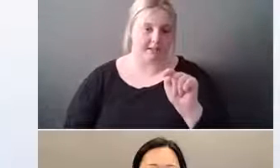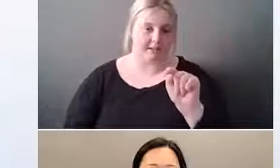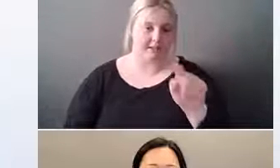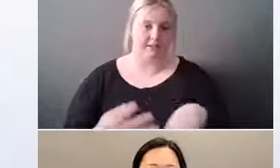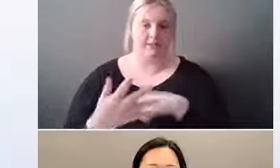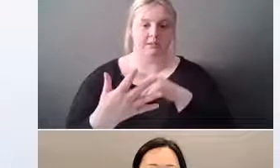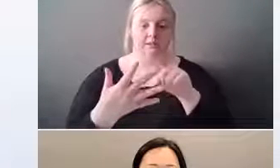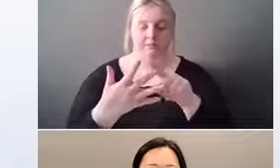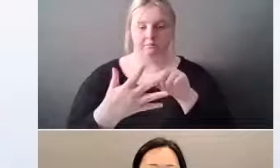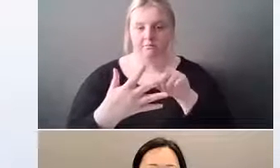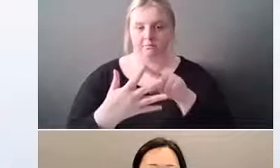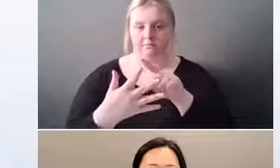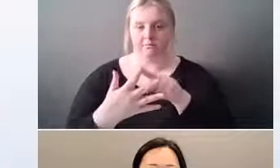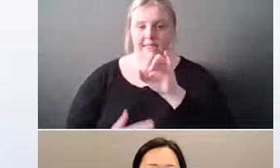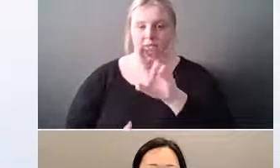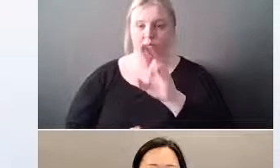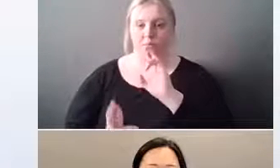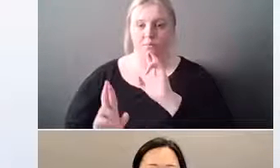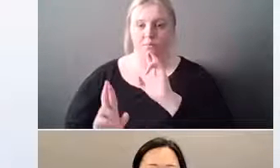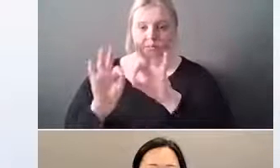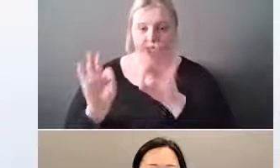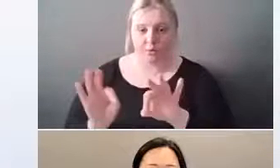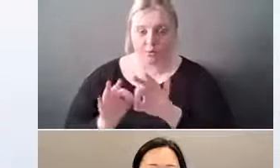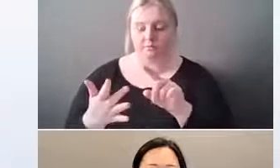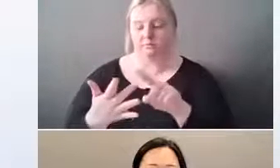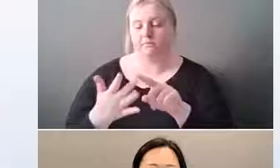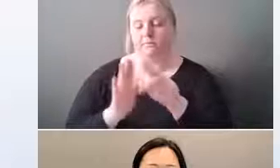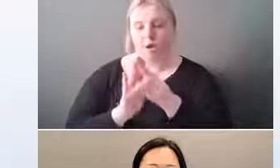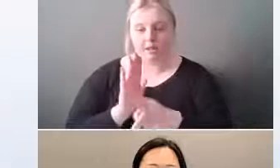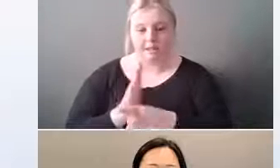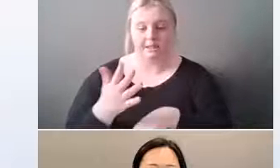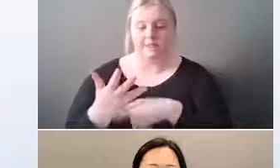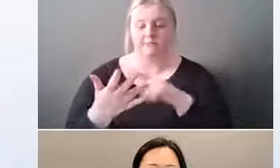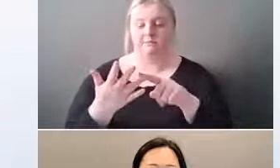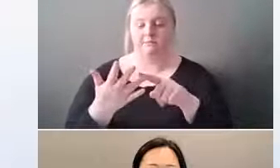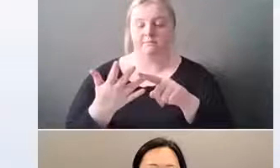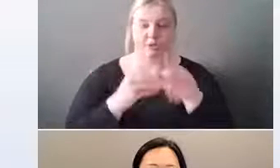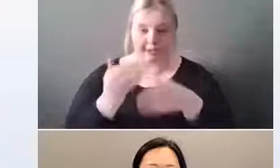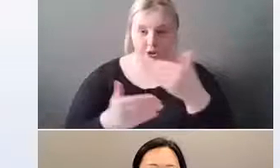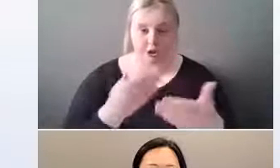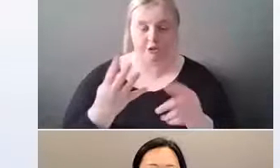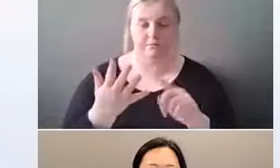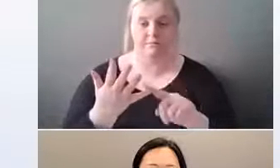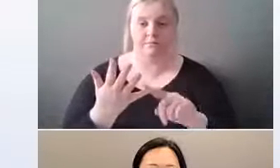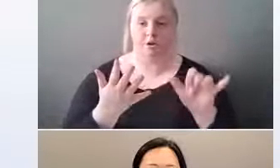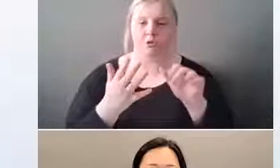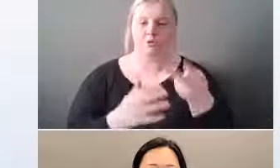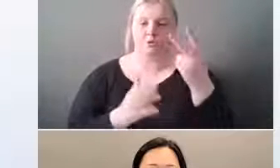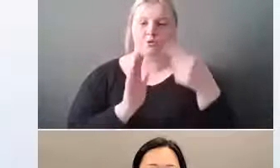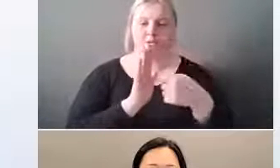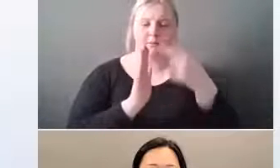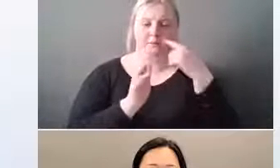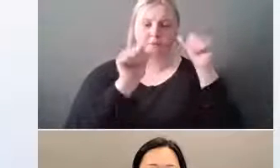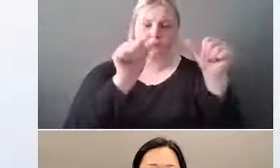template for a policy, a template for a procedure, and 2 examples of posters that can be tailored or changed to be used within